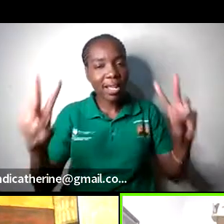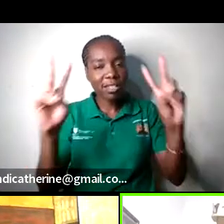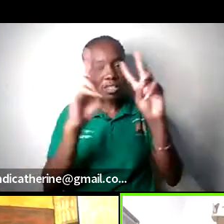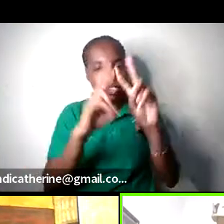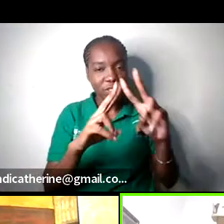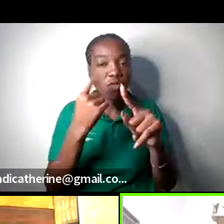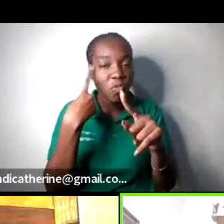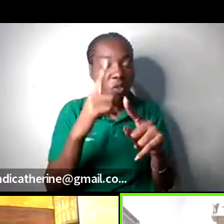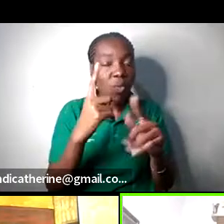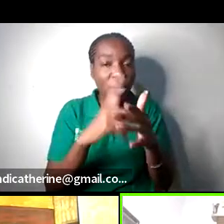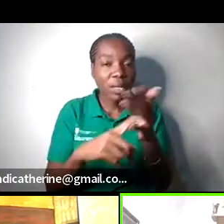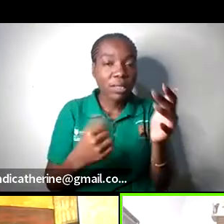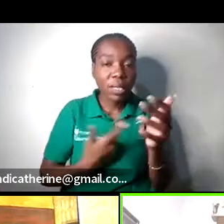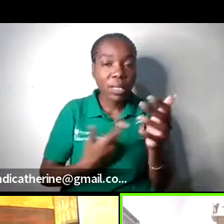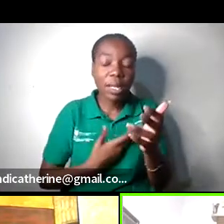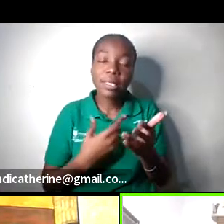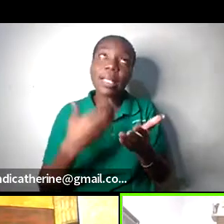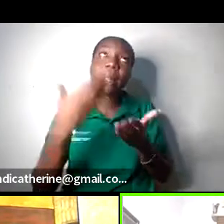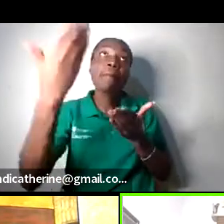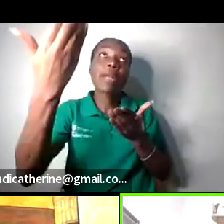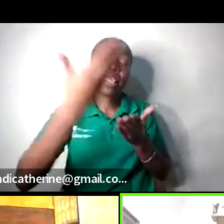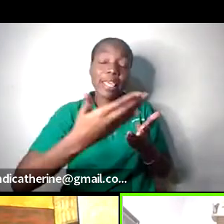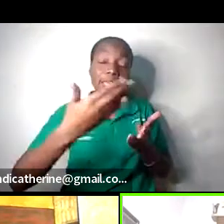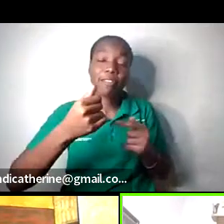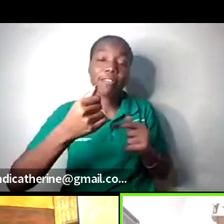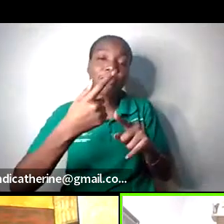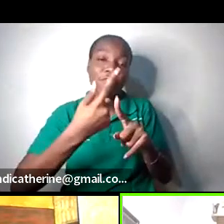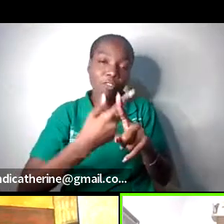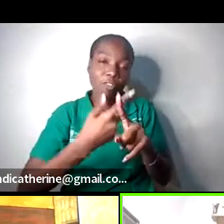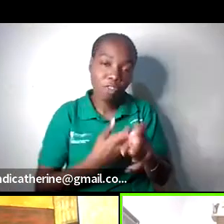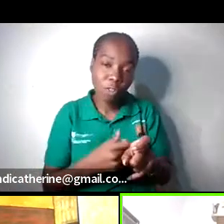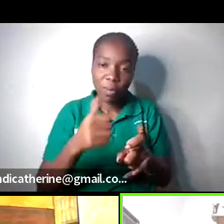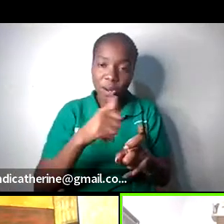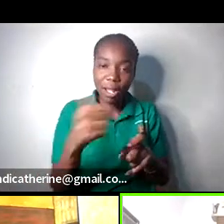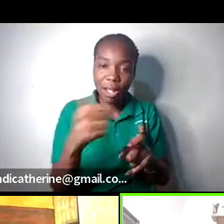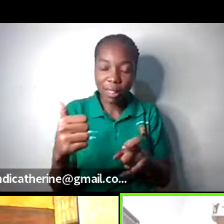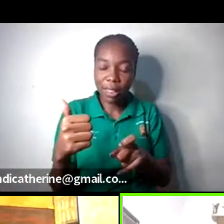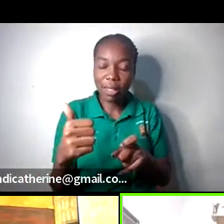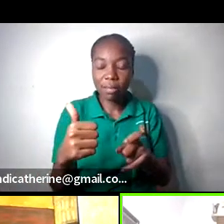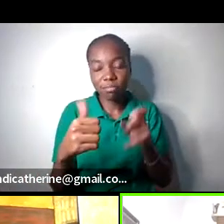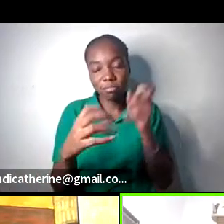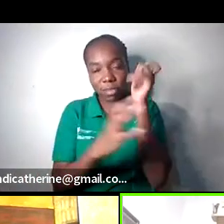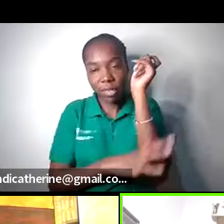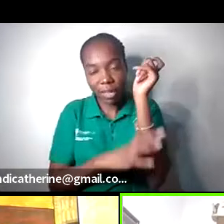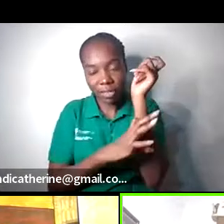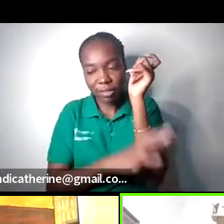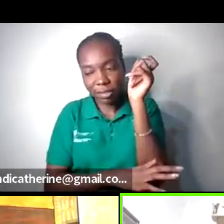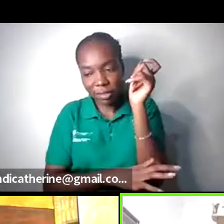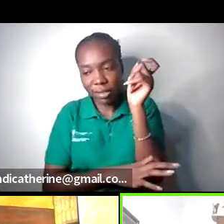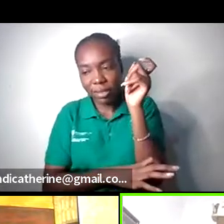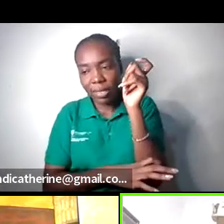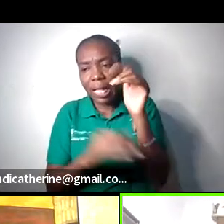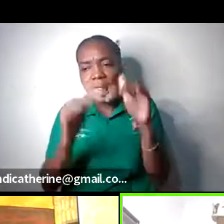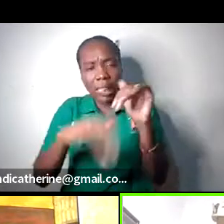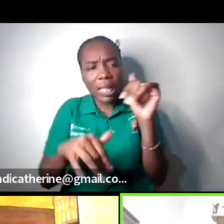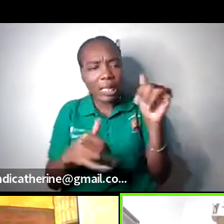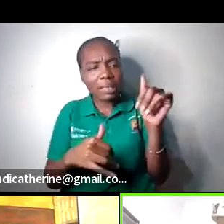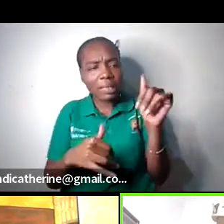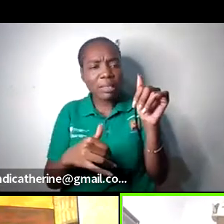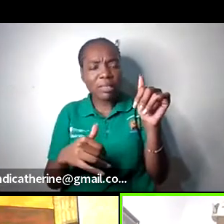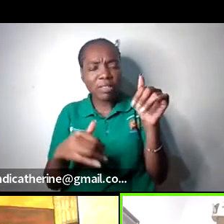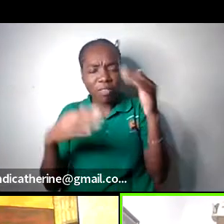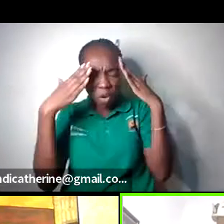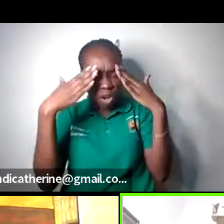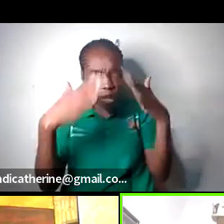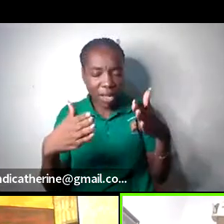export. And obviously what we import is significantly higher than what we export. And that